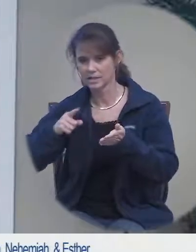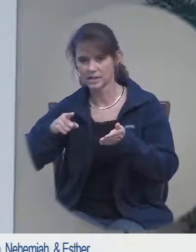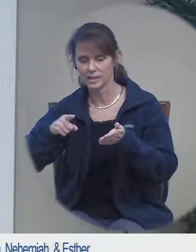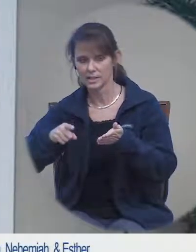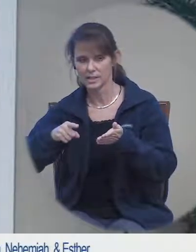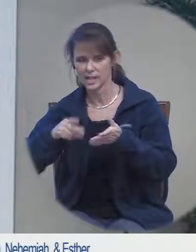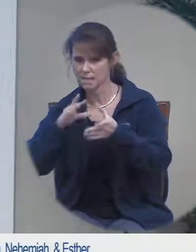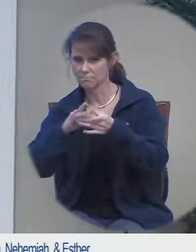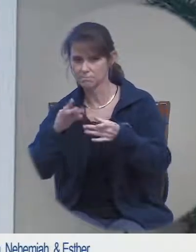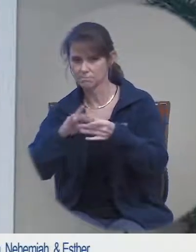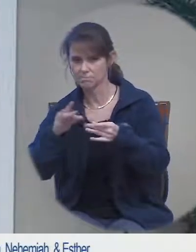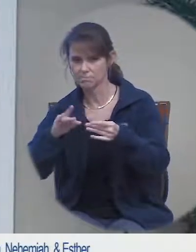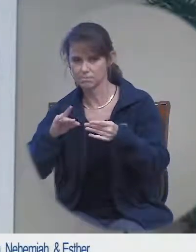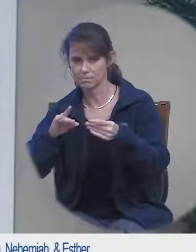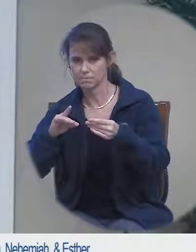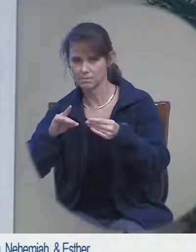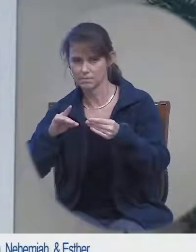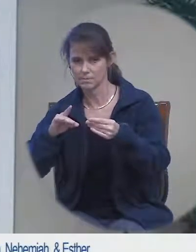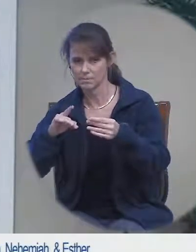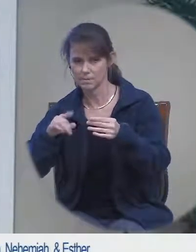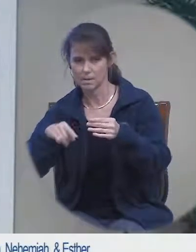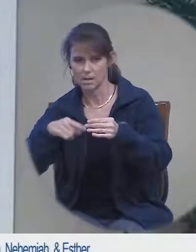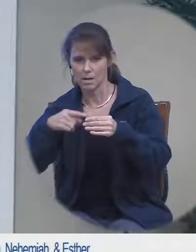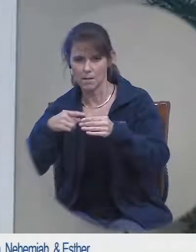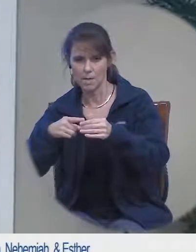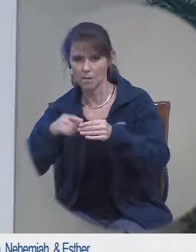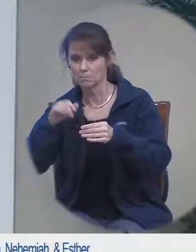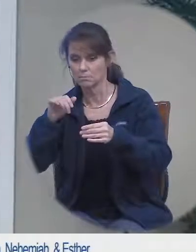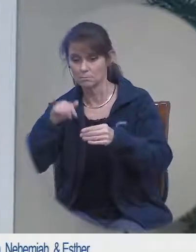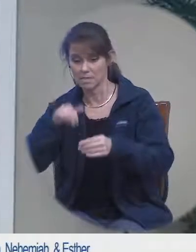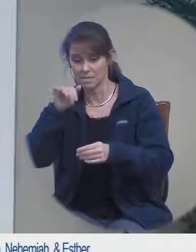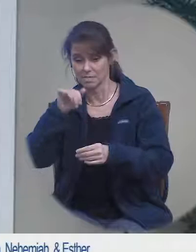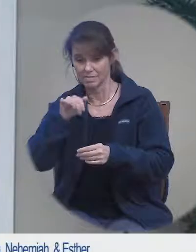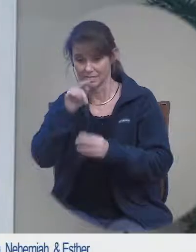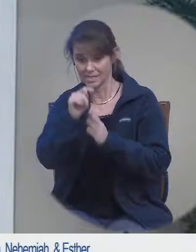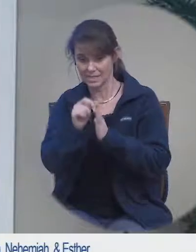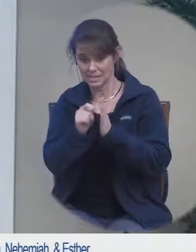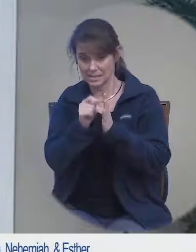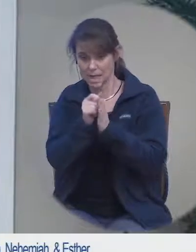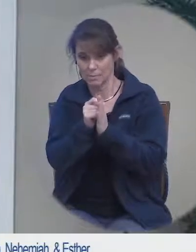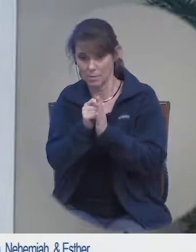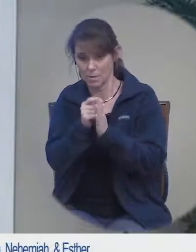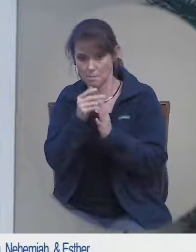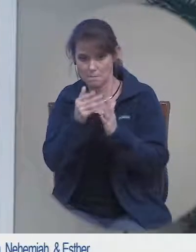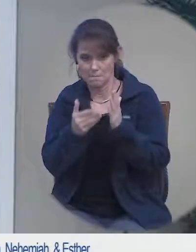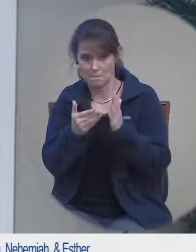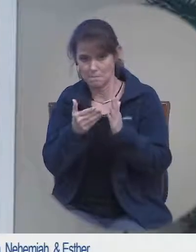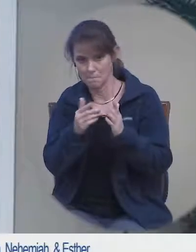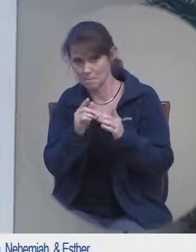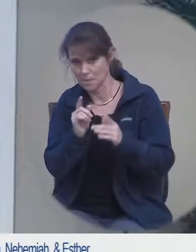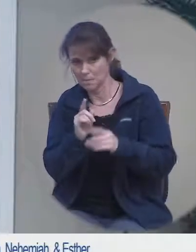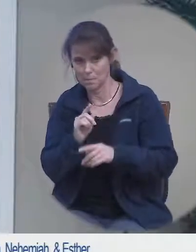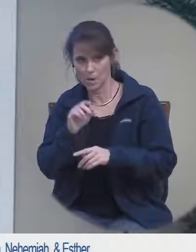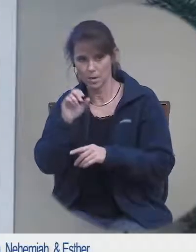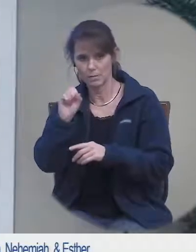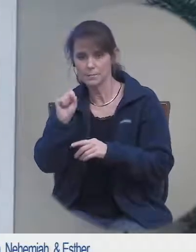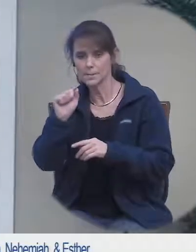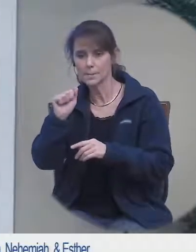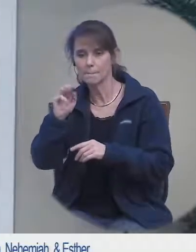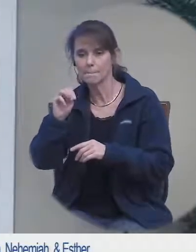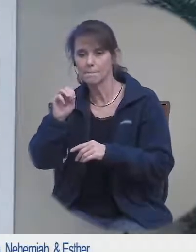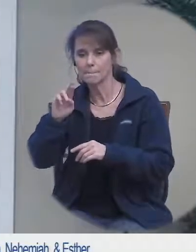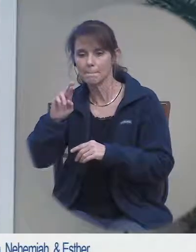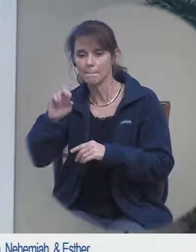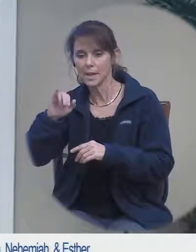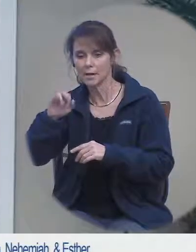this is where the Samaritan religion may have originated. You know, this son of Eliashib. There's not a lot of historical proof